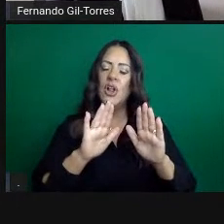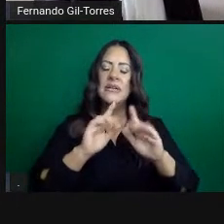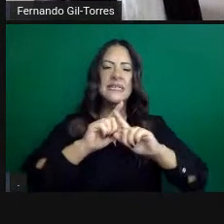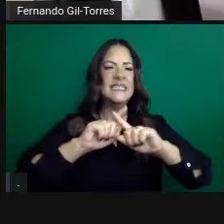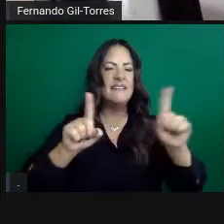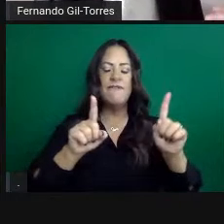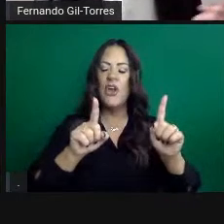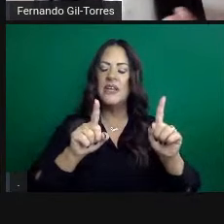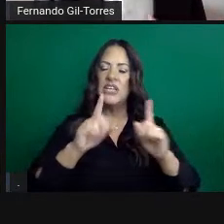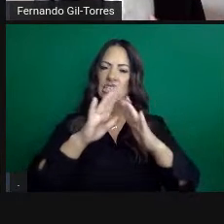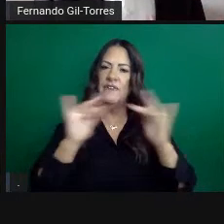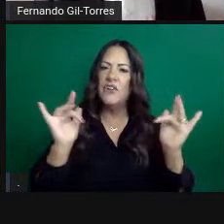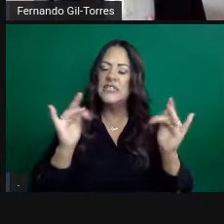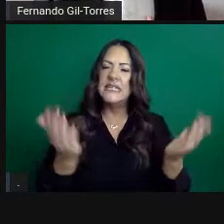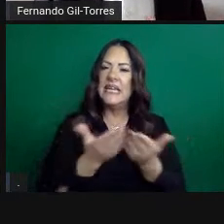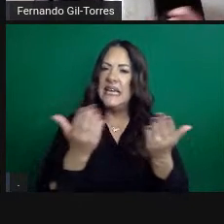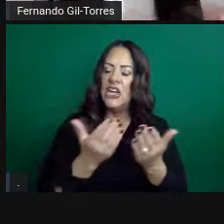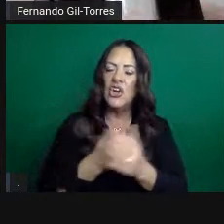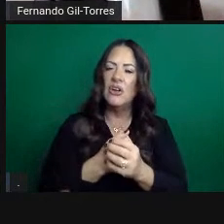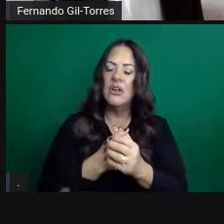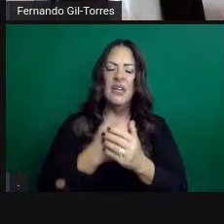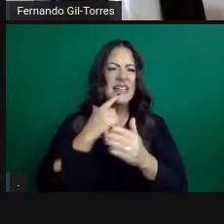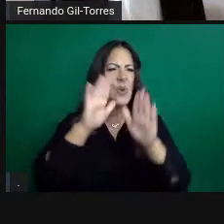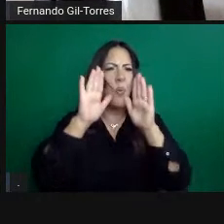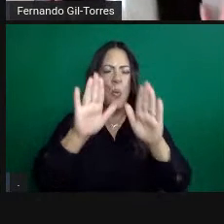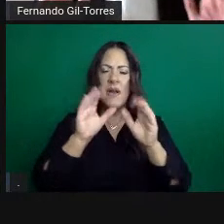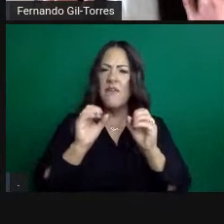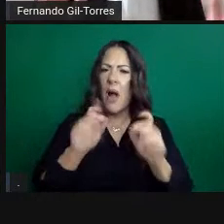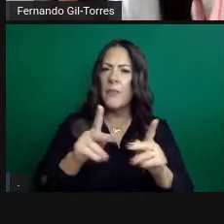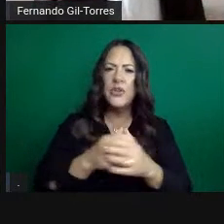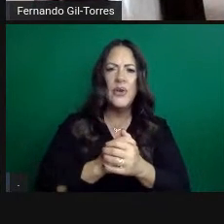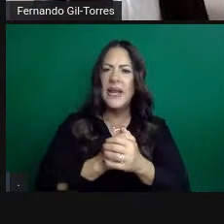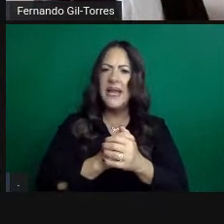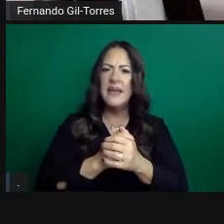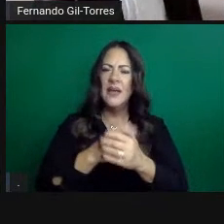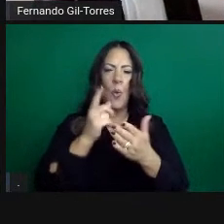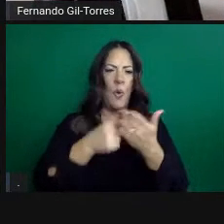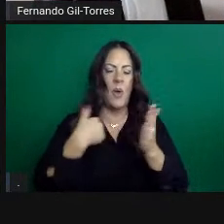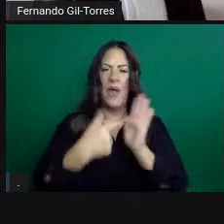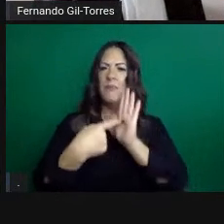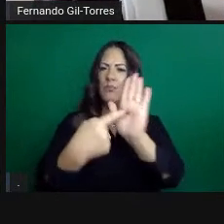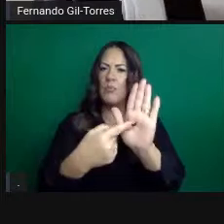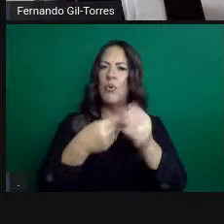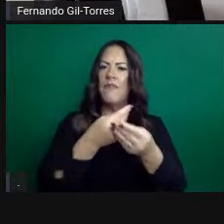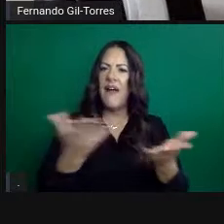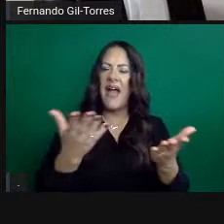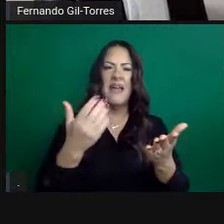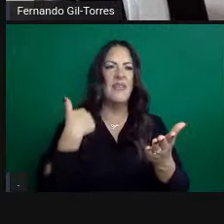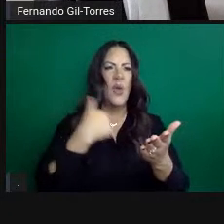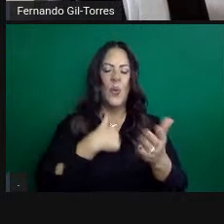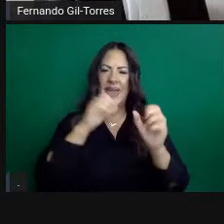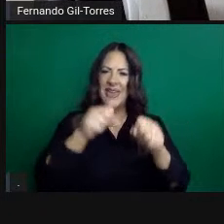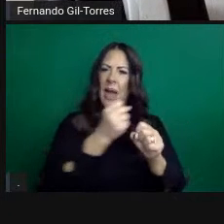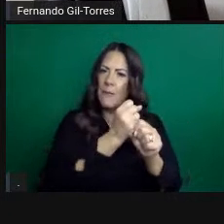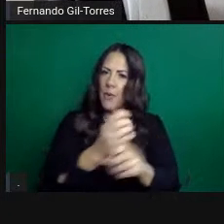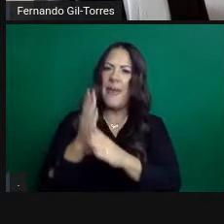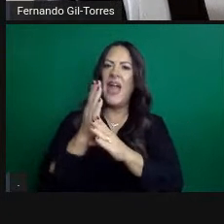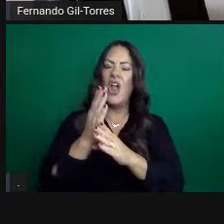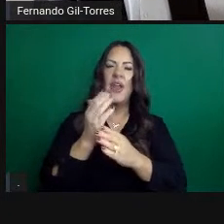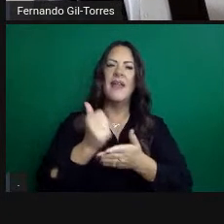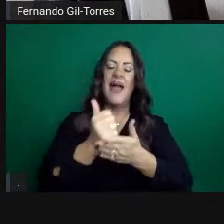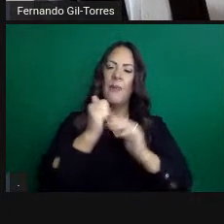on Aging is an amazing opportunity and a roadmap to become the innovators and to prepare for a